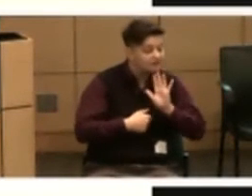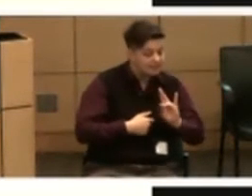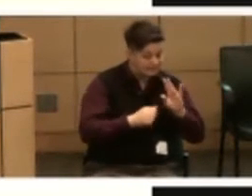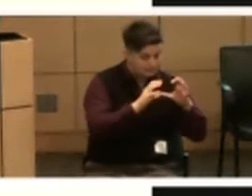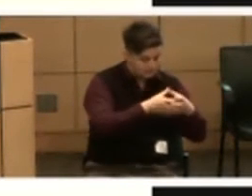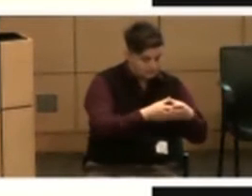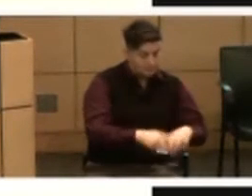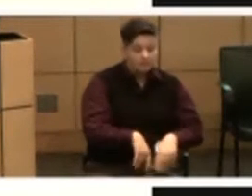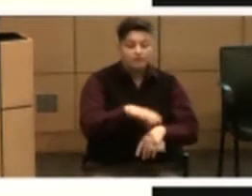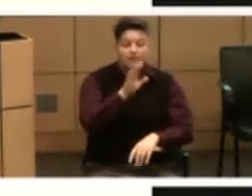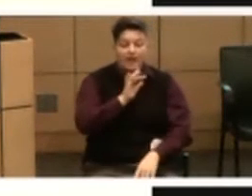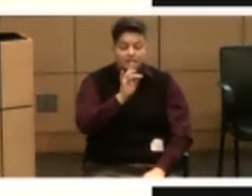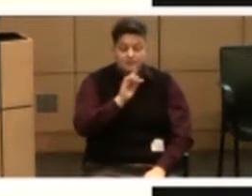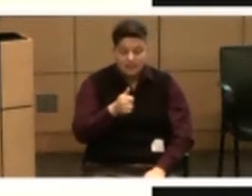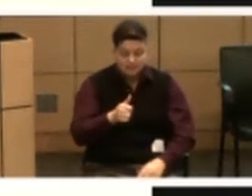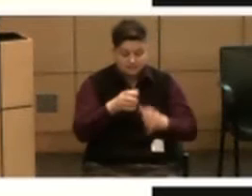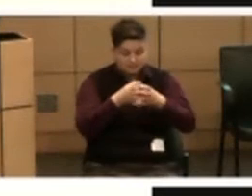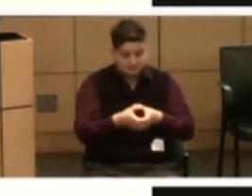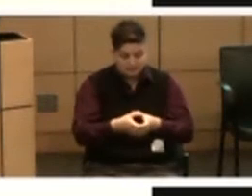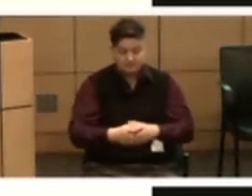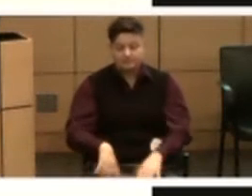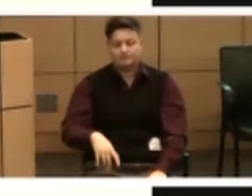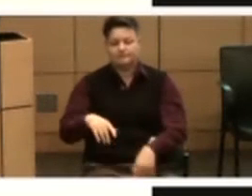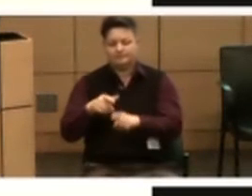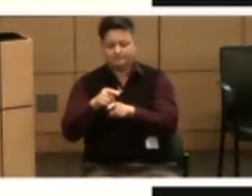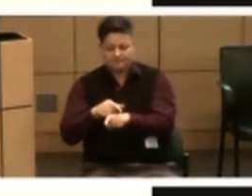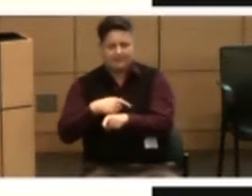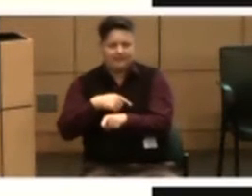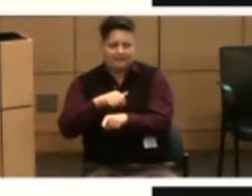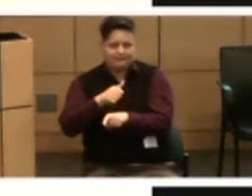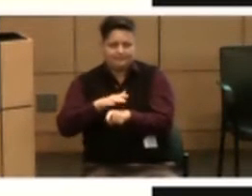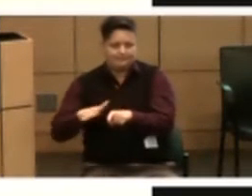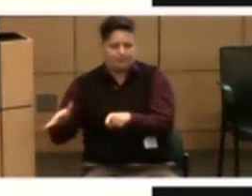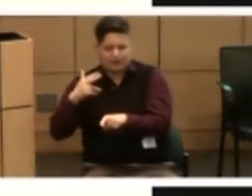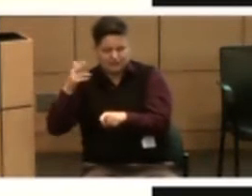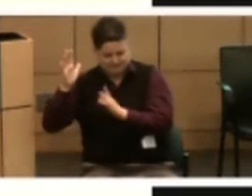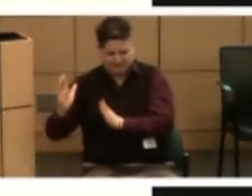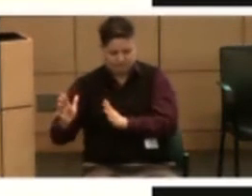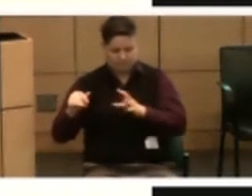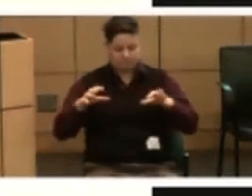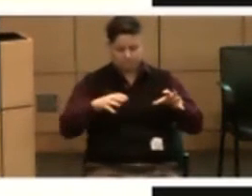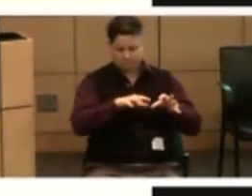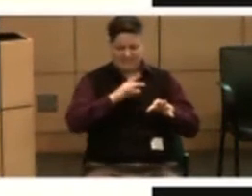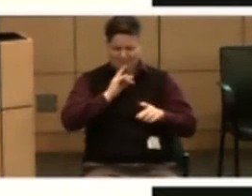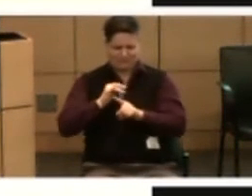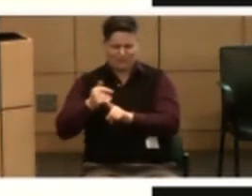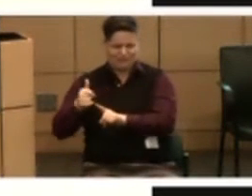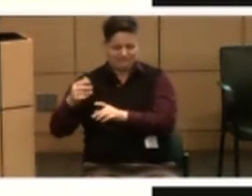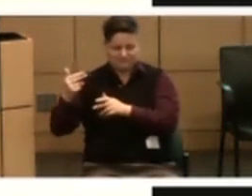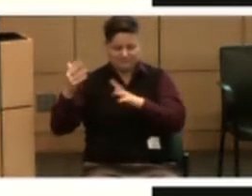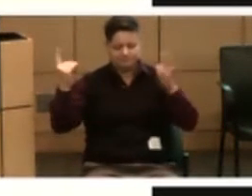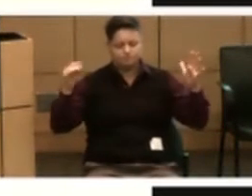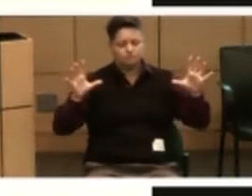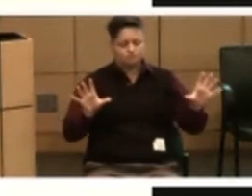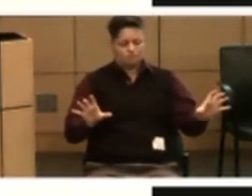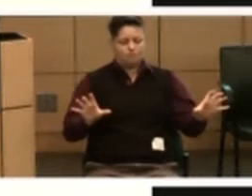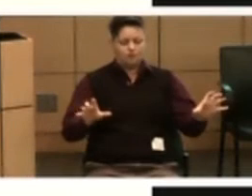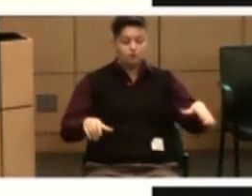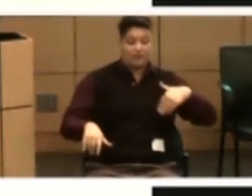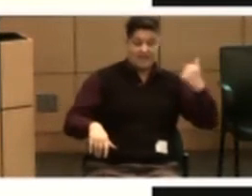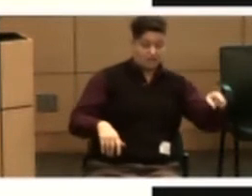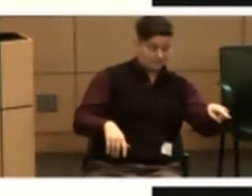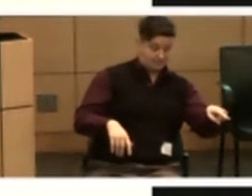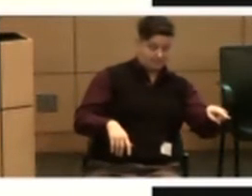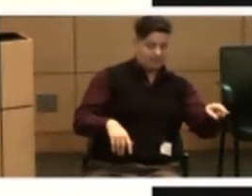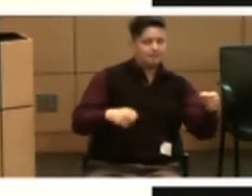to 10-year-olds, 11 to 13-year-olds, and adults. And what you can see kind of clearly here is the youngest children, as other people have observed many